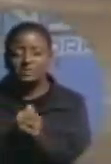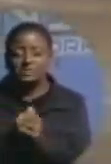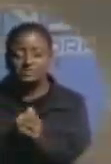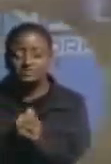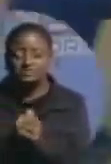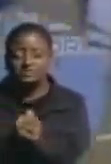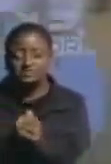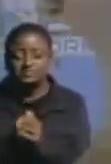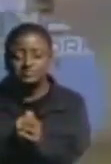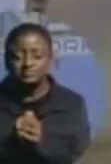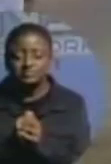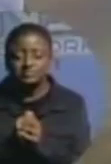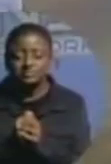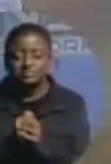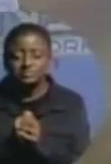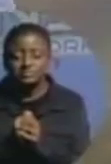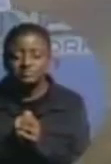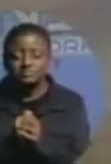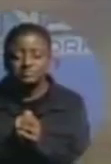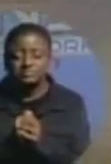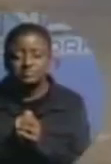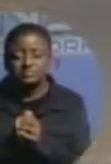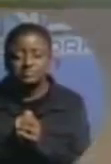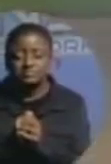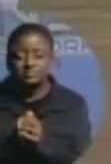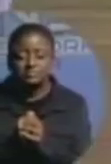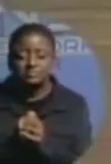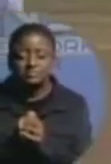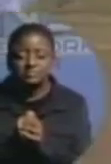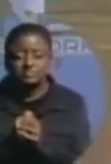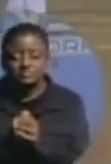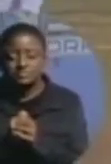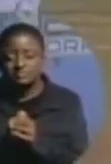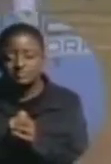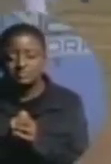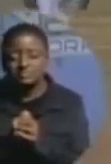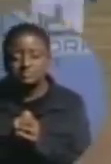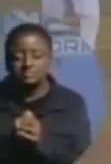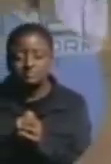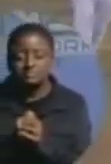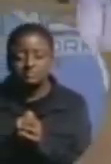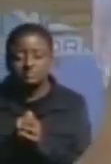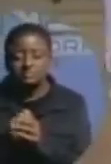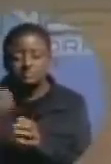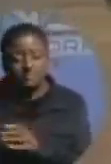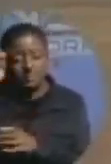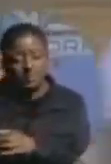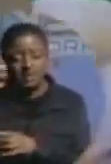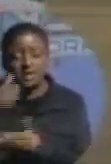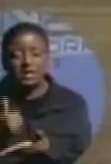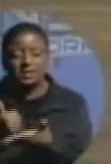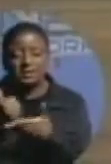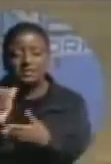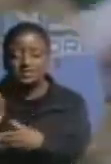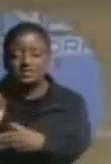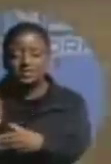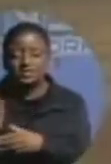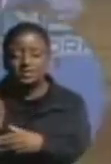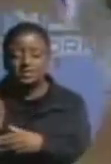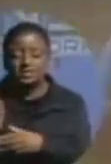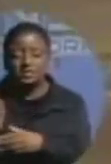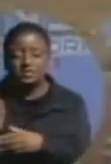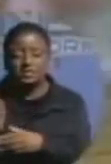in the loss. On offense for the Truckers, Darren Mortimer, 2-for-3, a run scored, an RBI. Edney helping his own cause, 1-for-2 with a